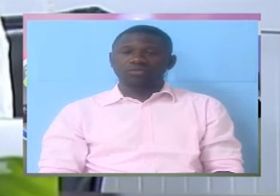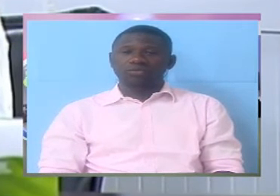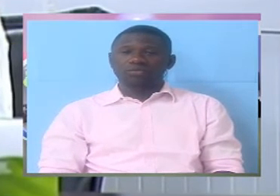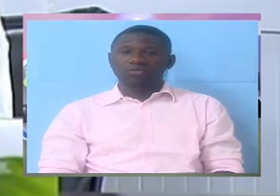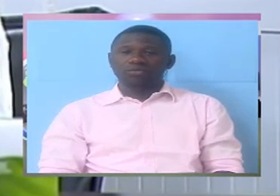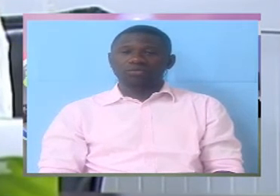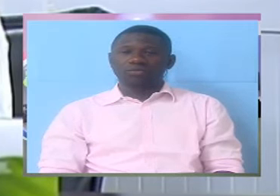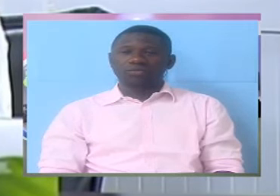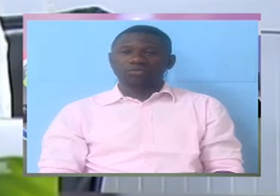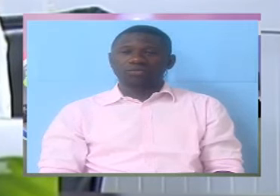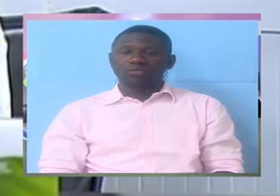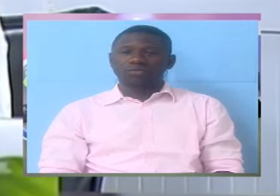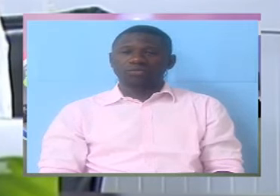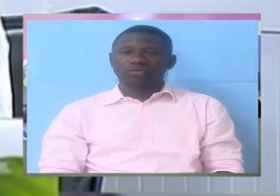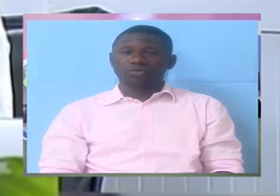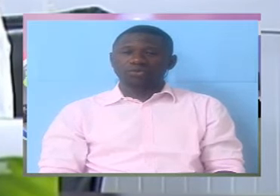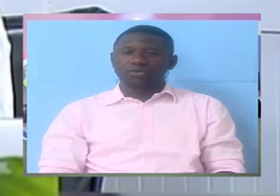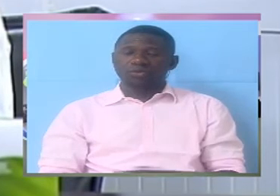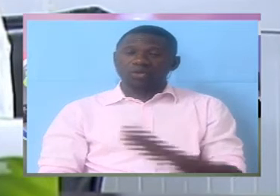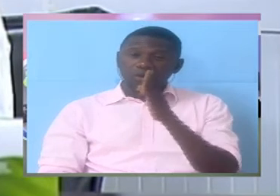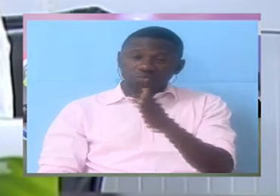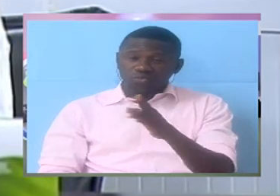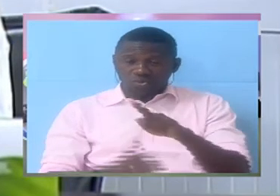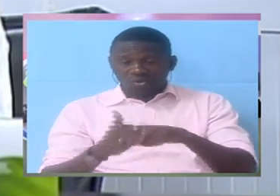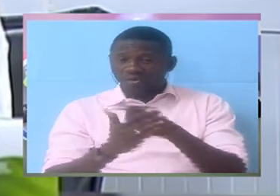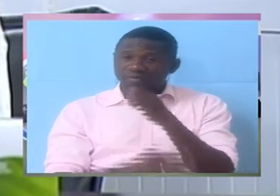kwonyin konole. True or false?